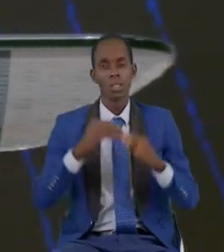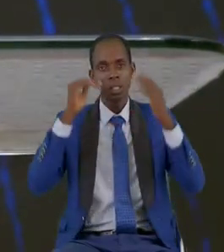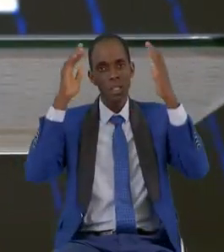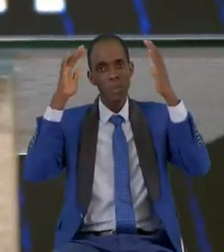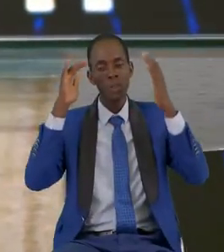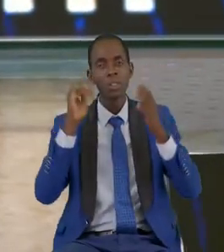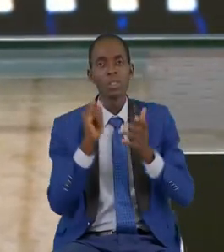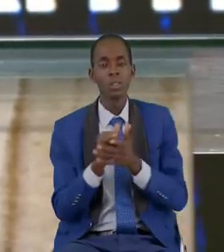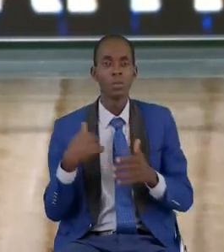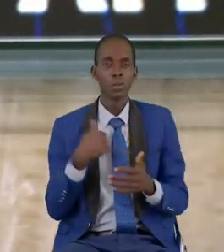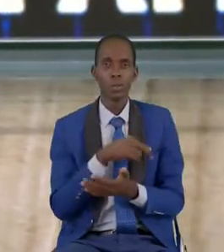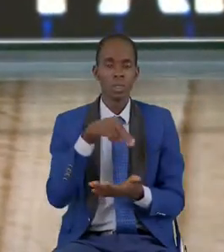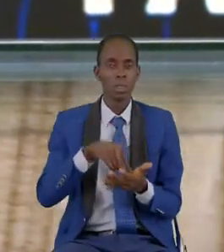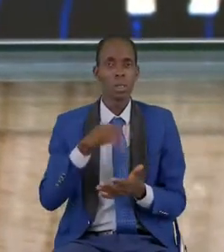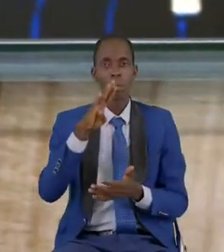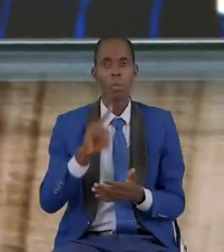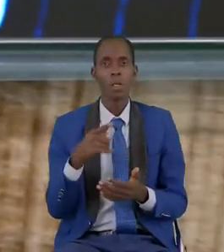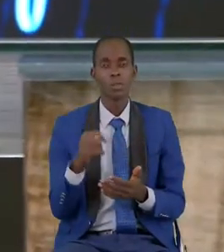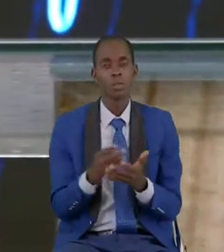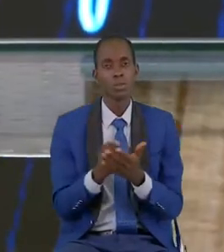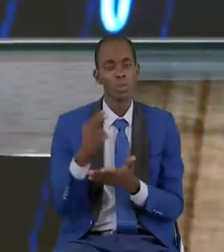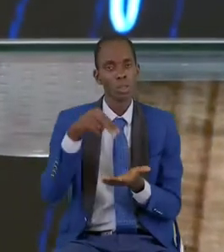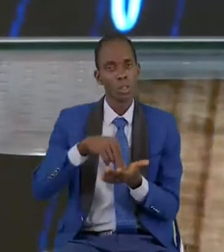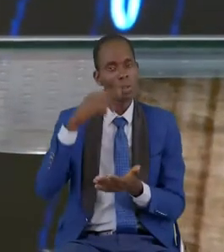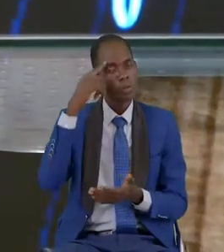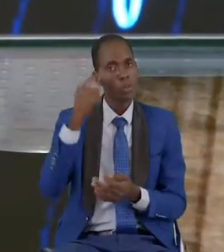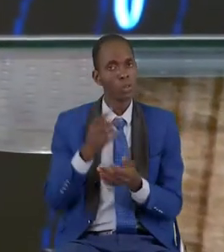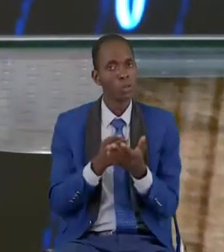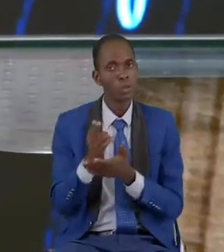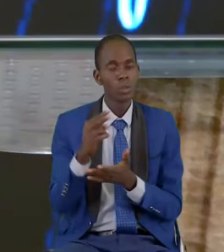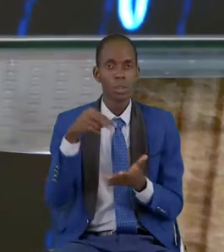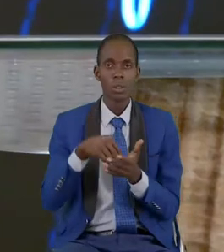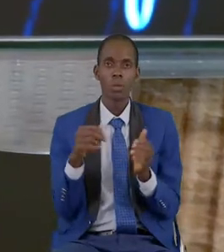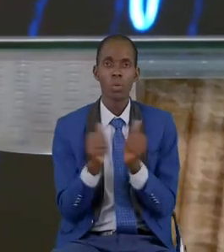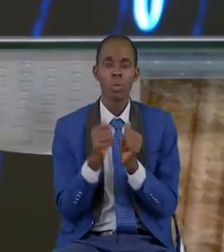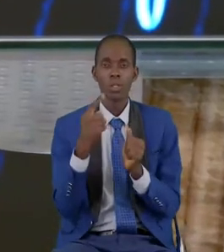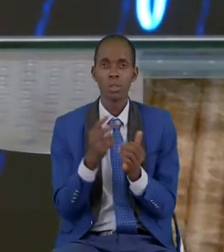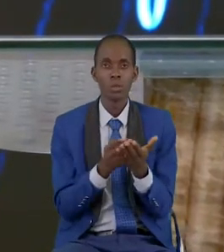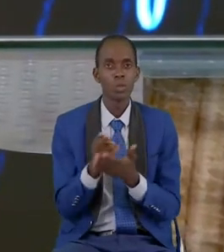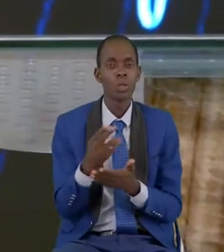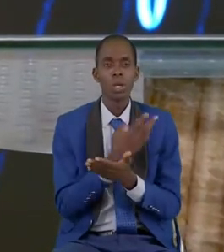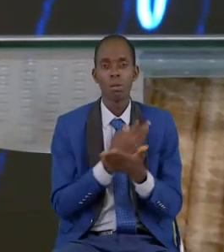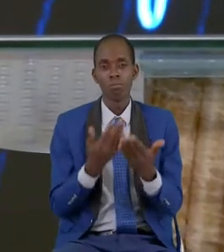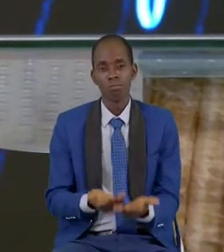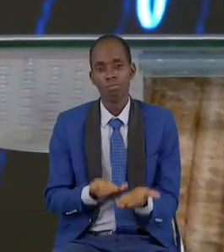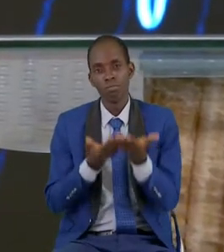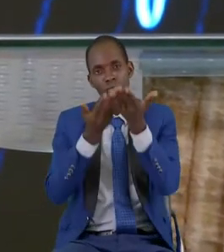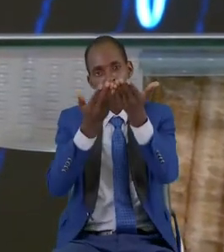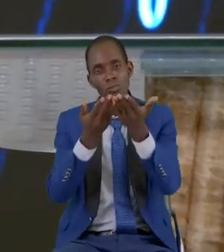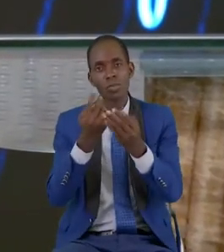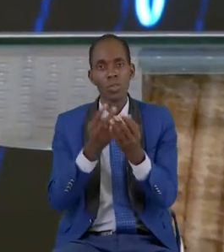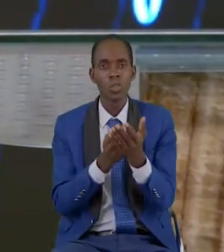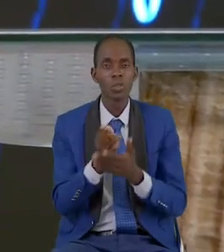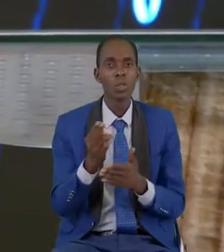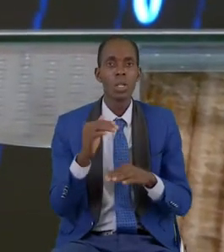the truth, stand for the truth, stand for the truth, and present the truth at every opportunity